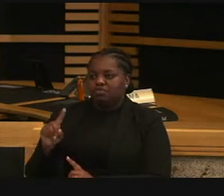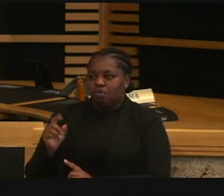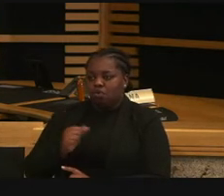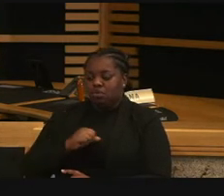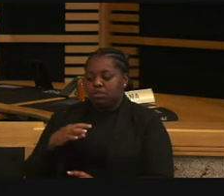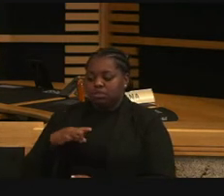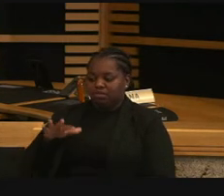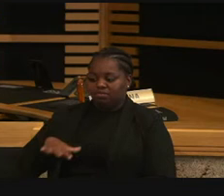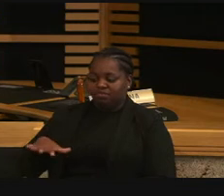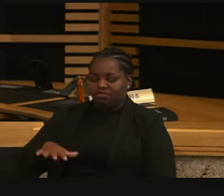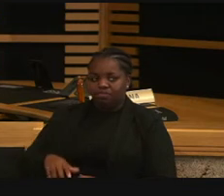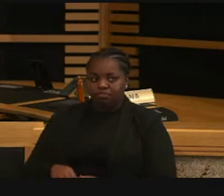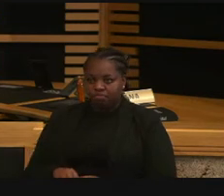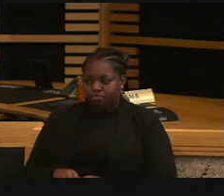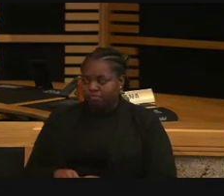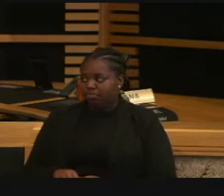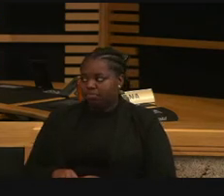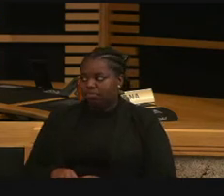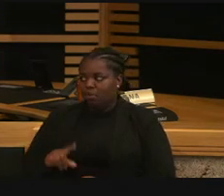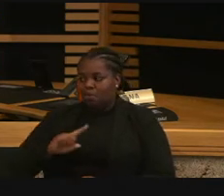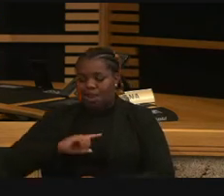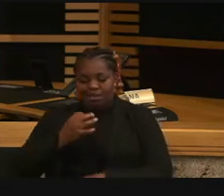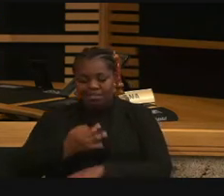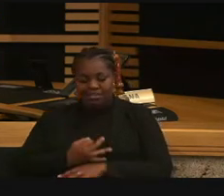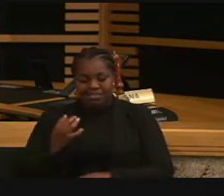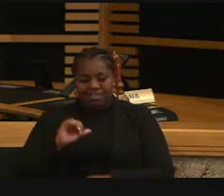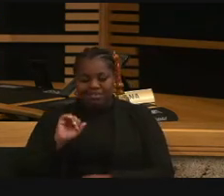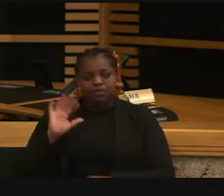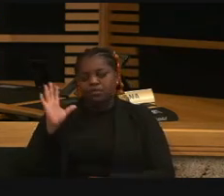employees. Bonakala structures is slangapa.